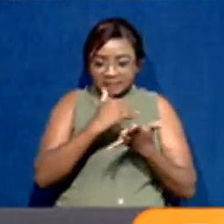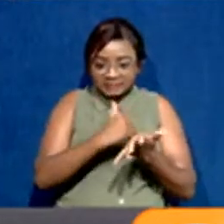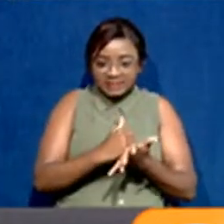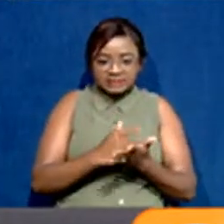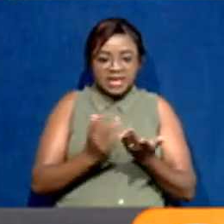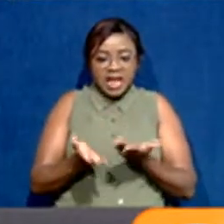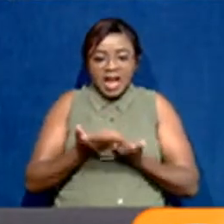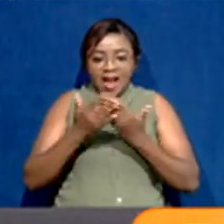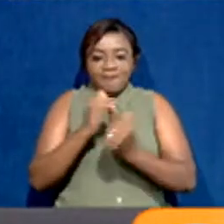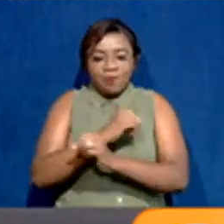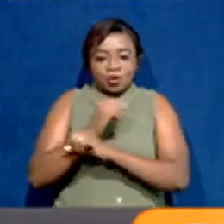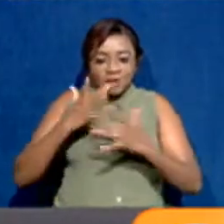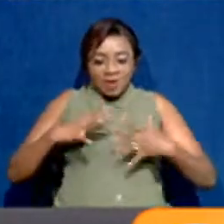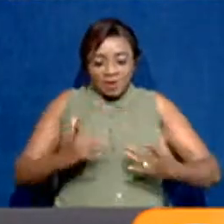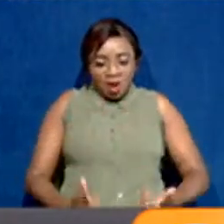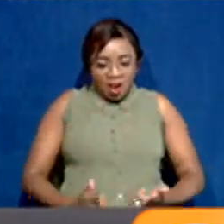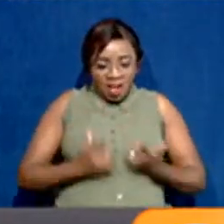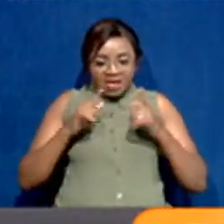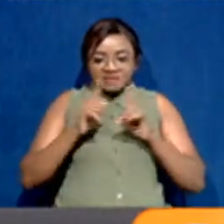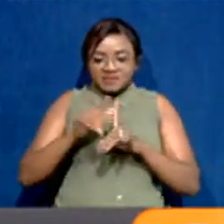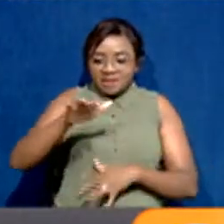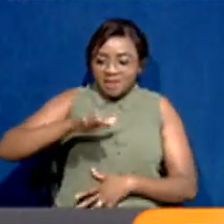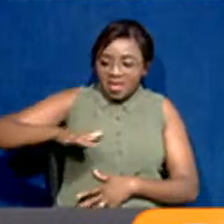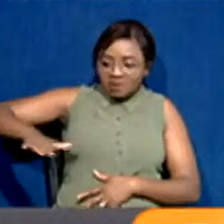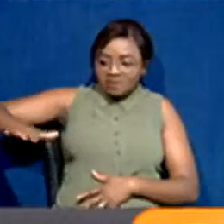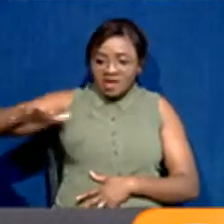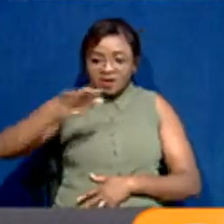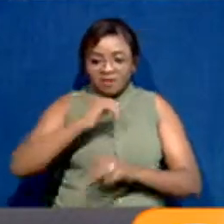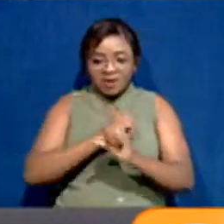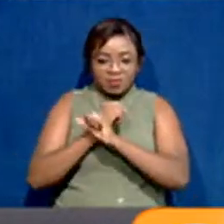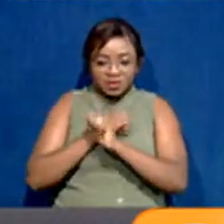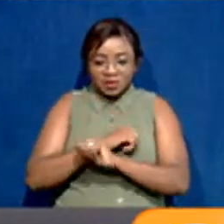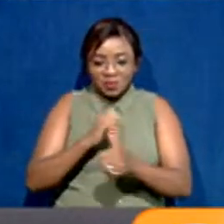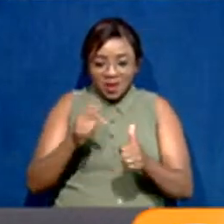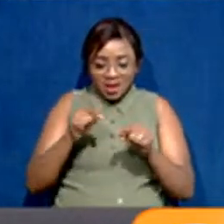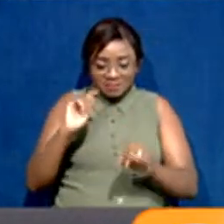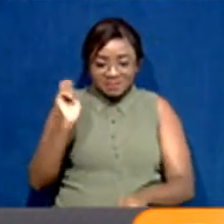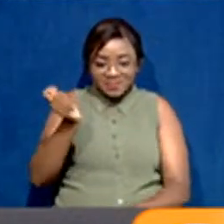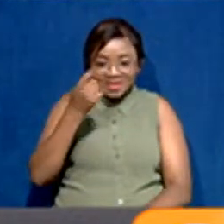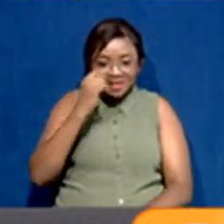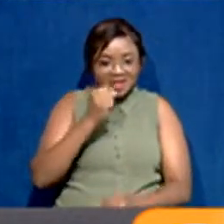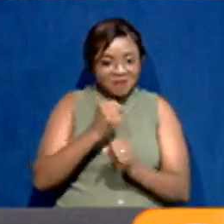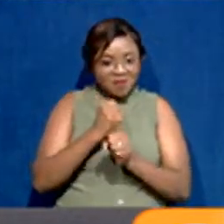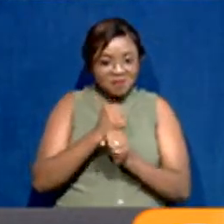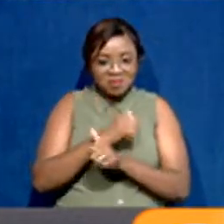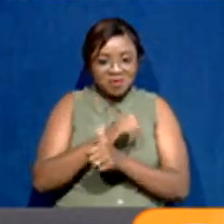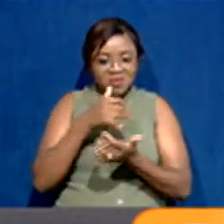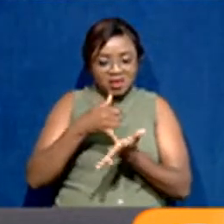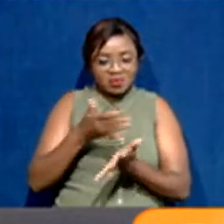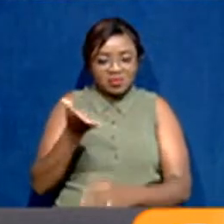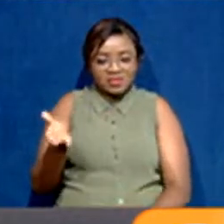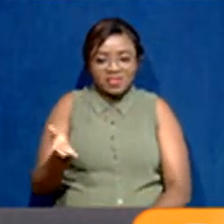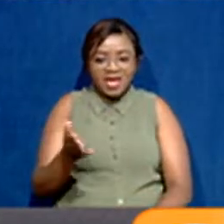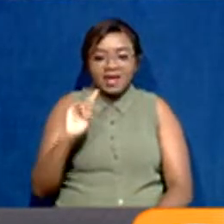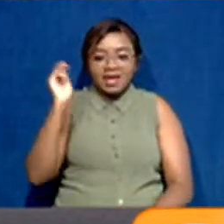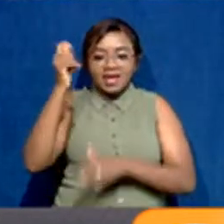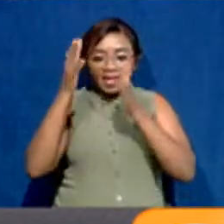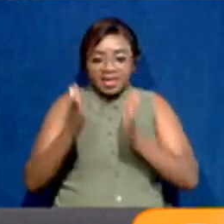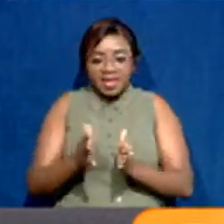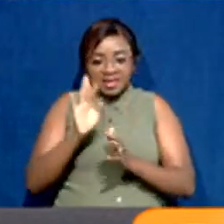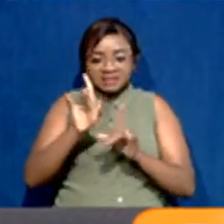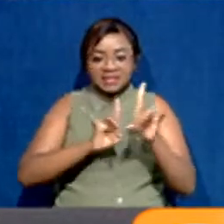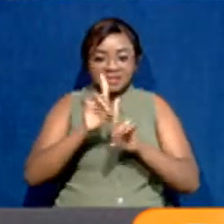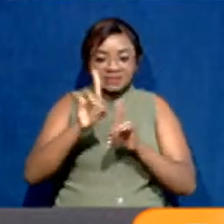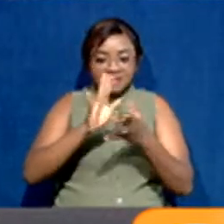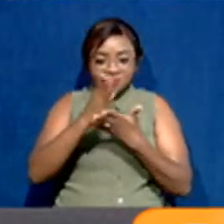safeguard lives as well as protect the environment, Kenya is taking part. Well, players in the public transport sector are